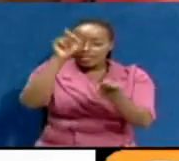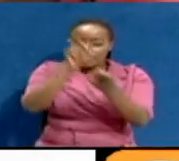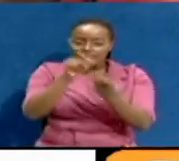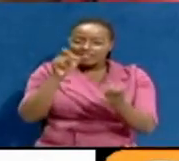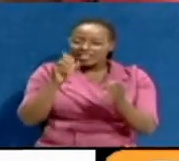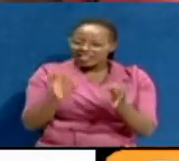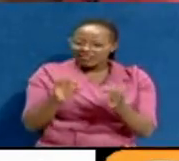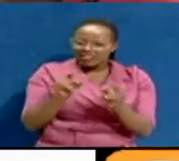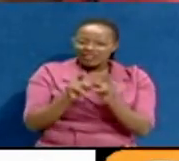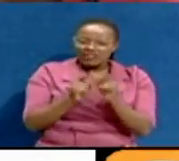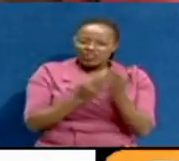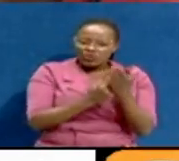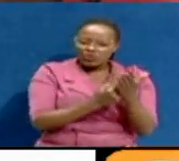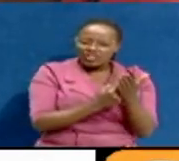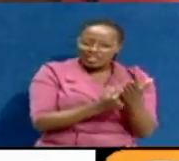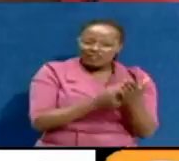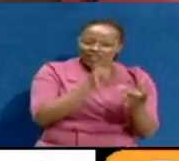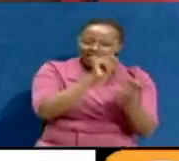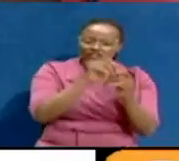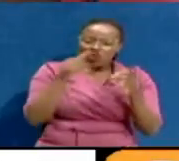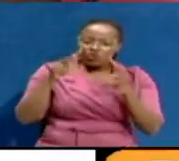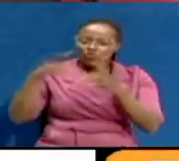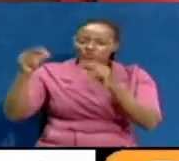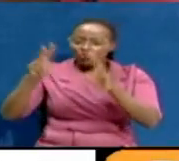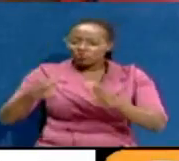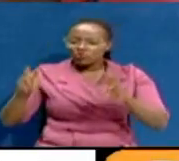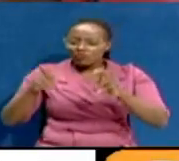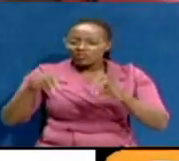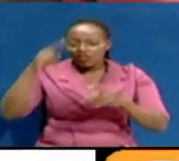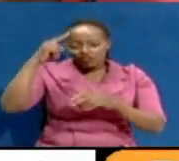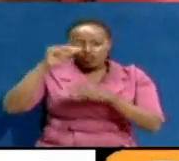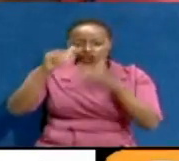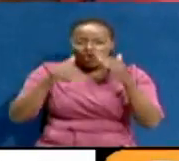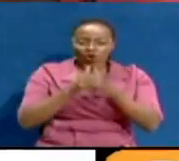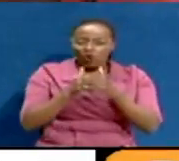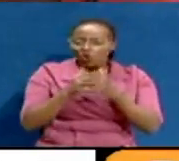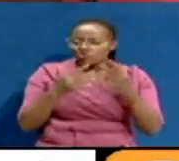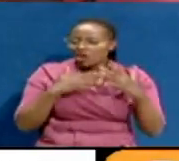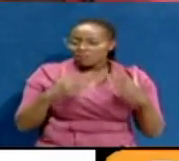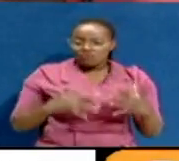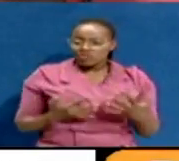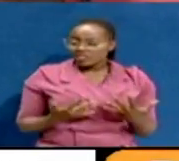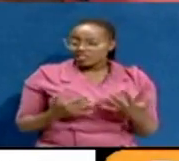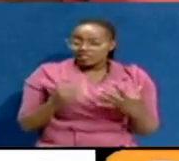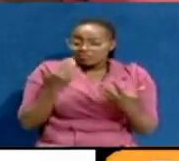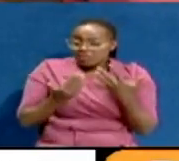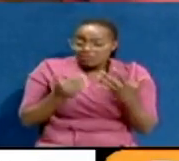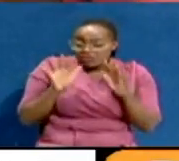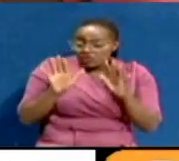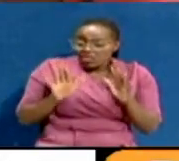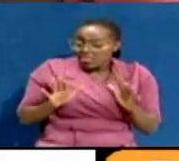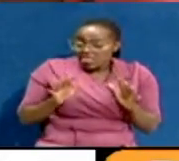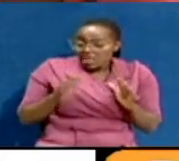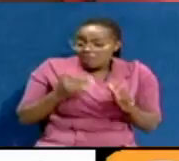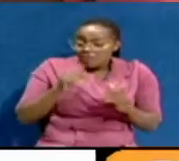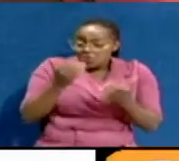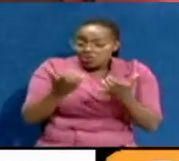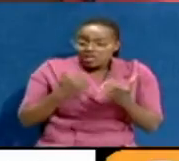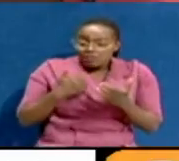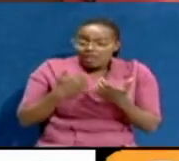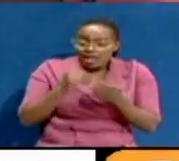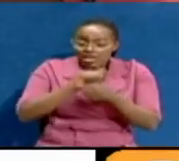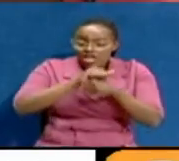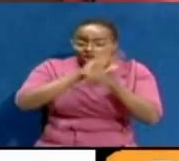discussion whether you need to get the test or just get checked for all your vitals. Would you say when should one say I need a